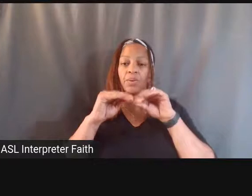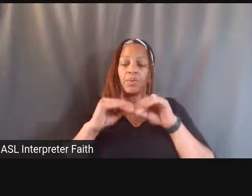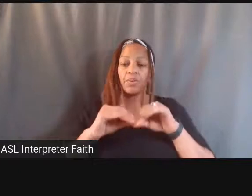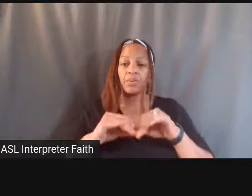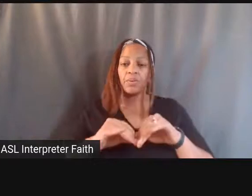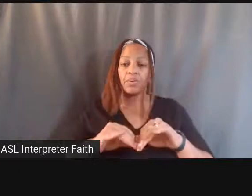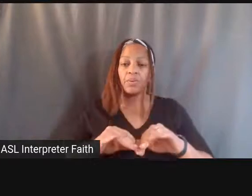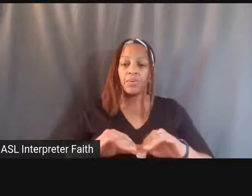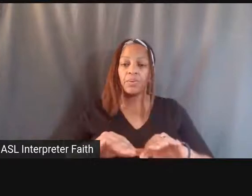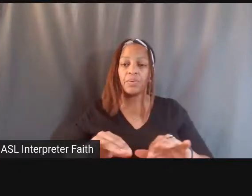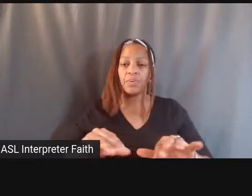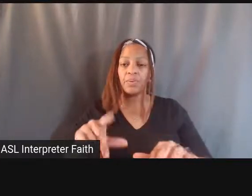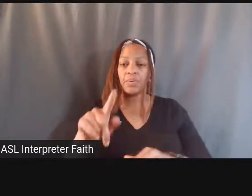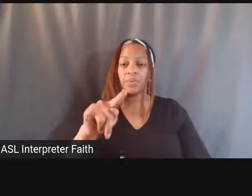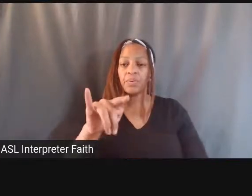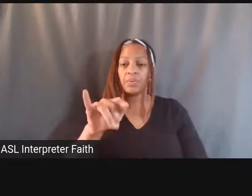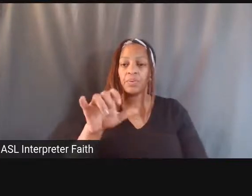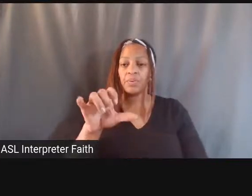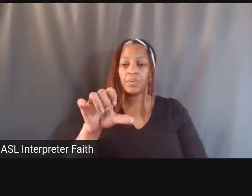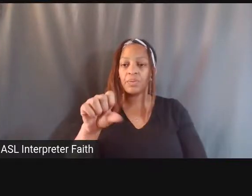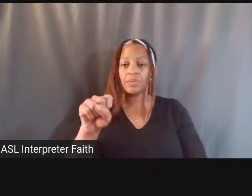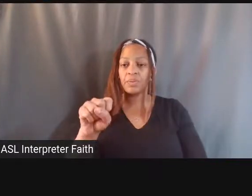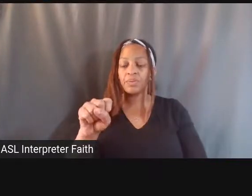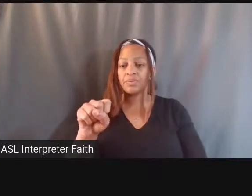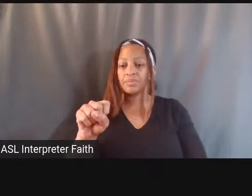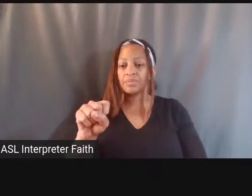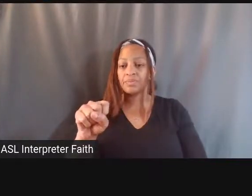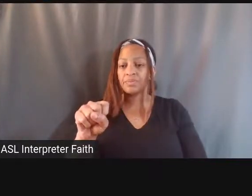up through your legs,